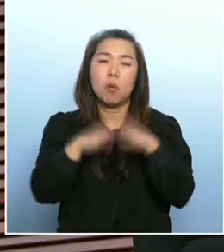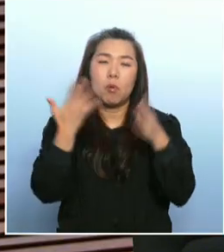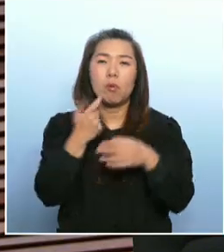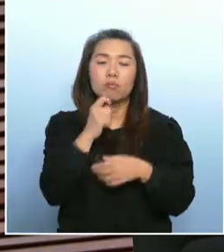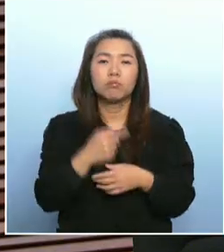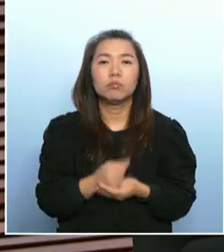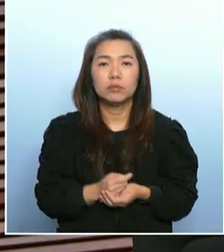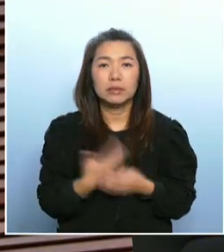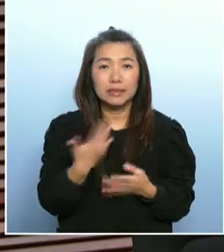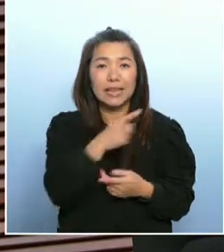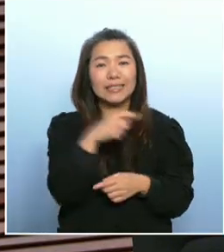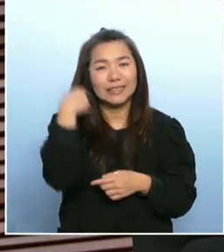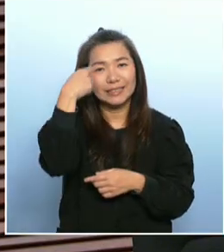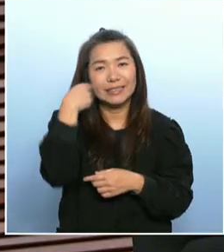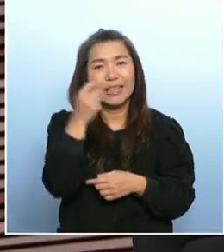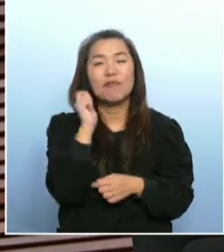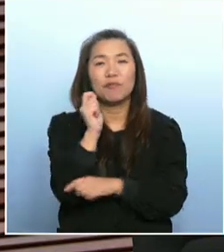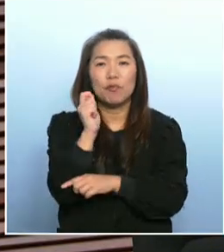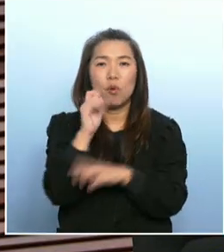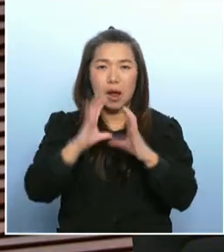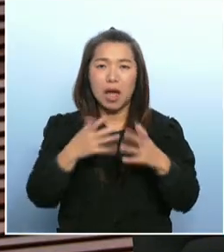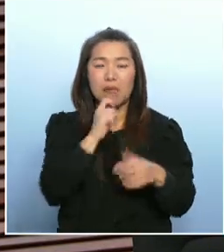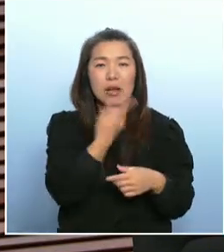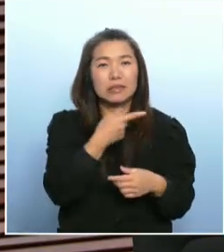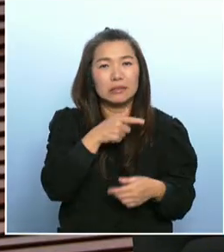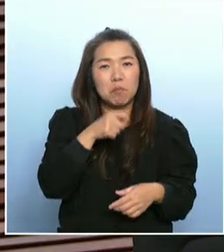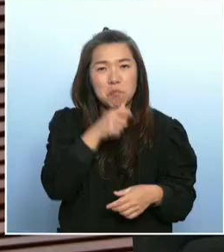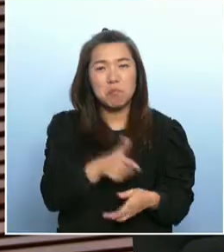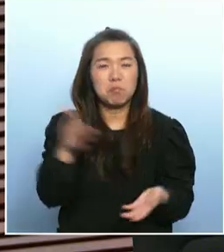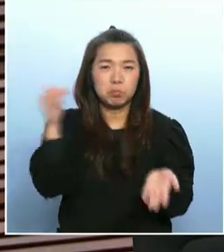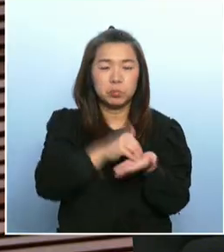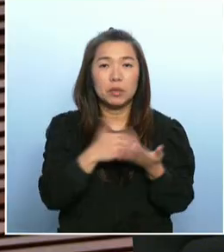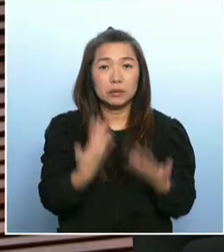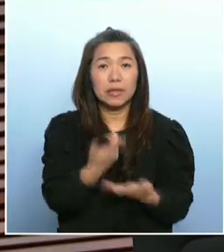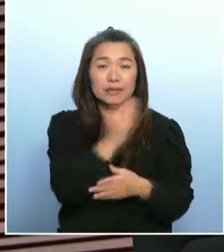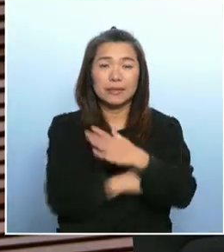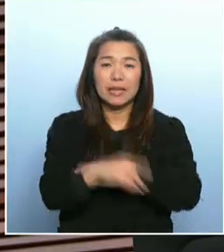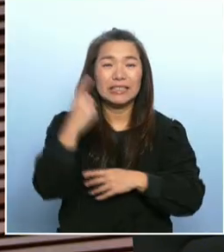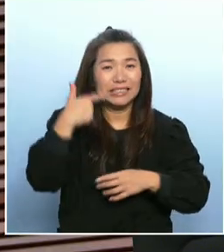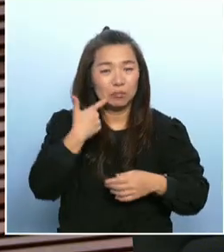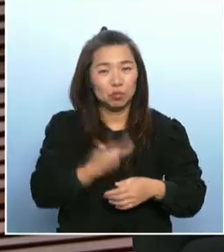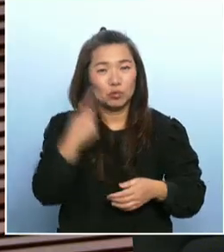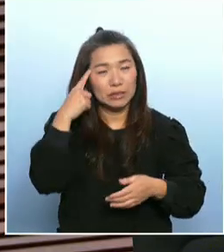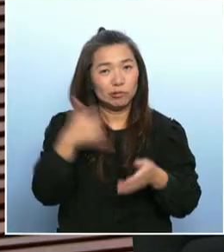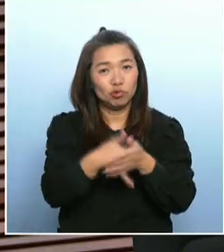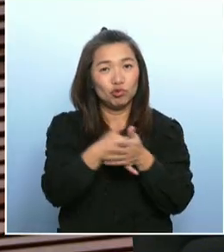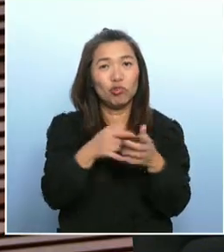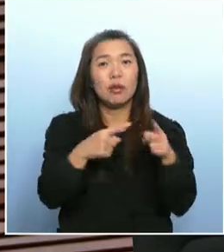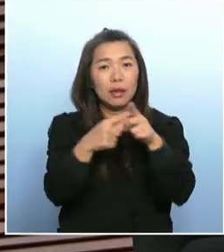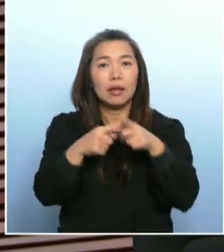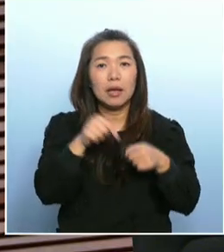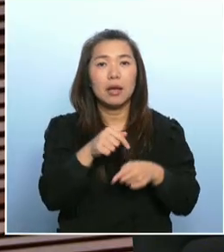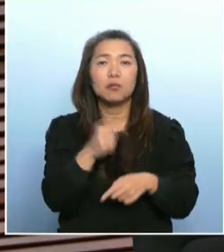Also, we have an aging population. Dr. Tick's been in the social welfare sector for so many years. For persons